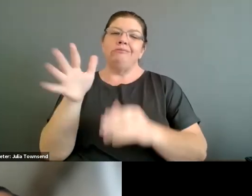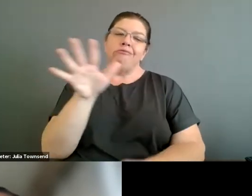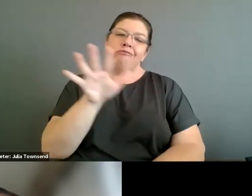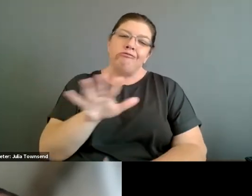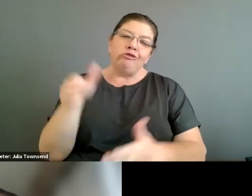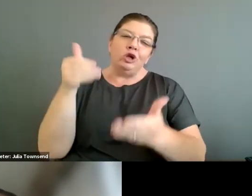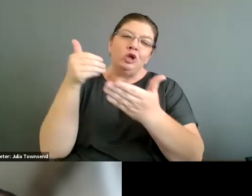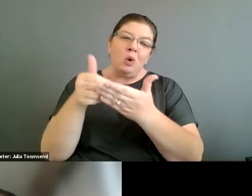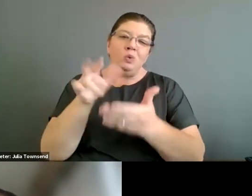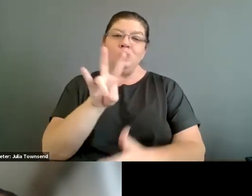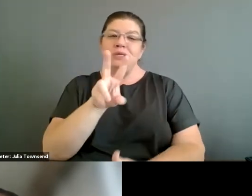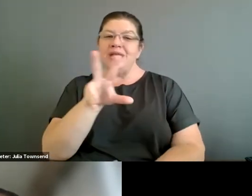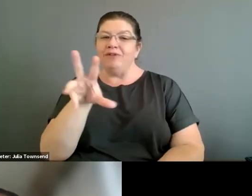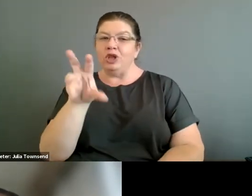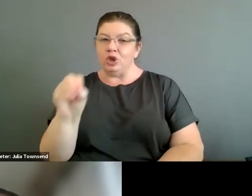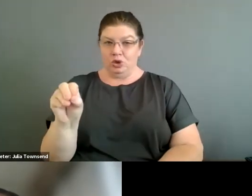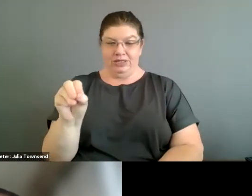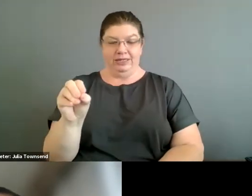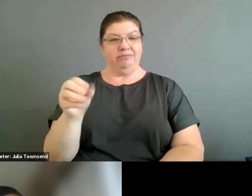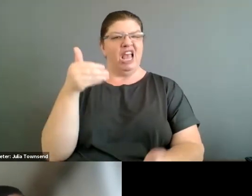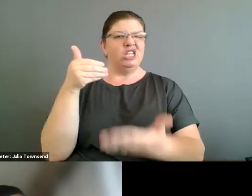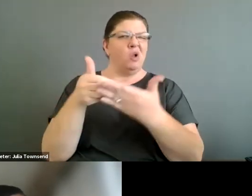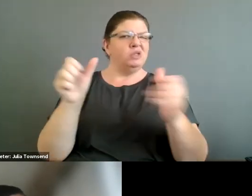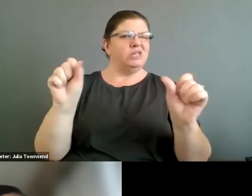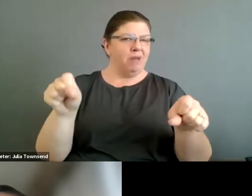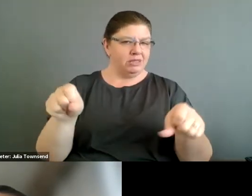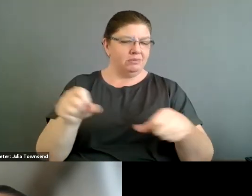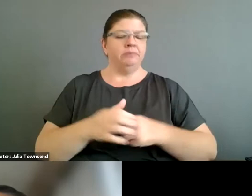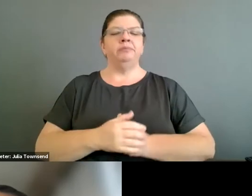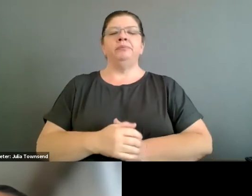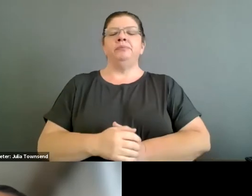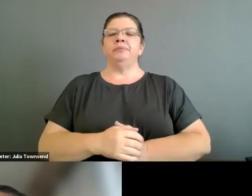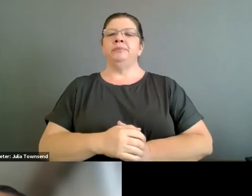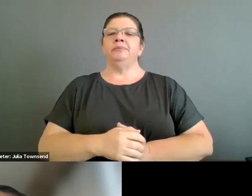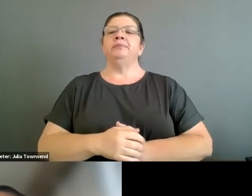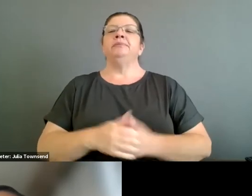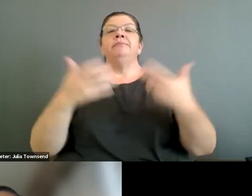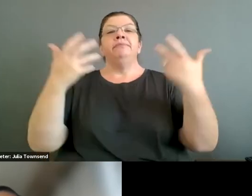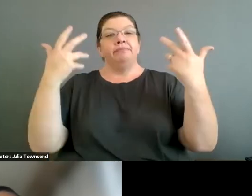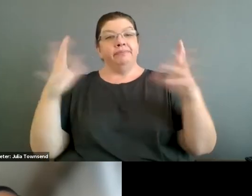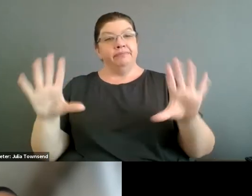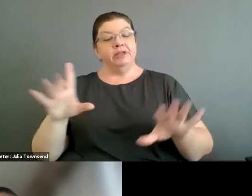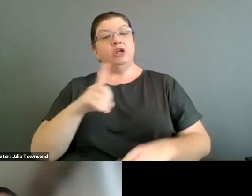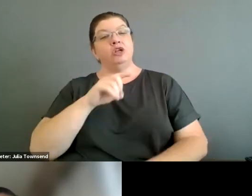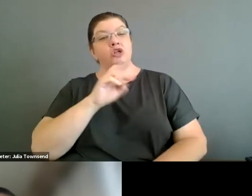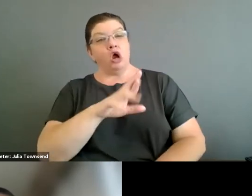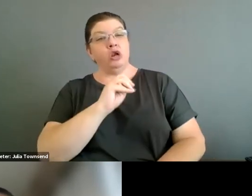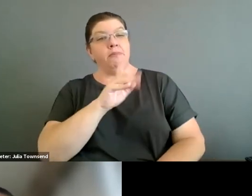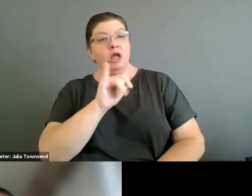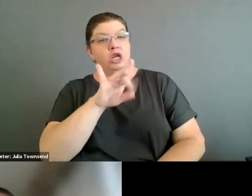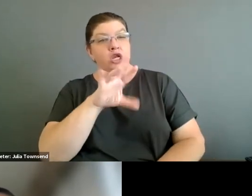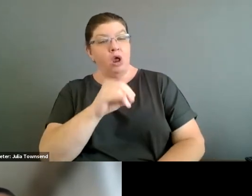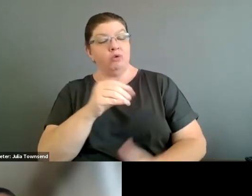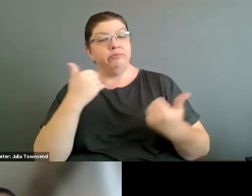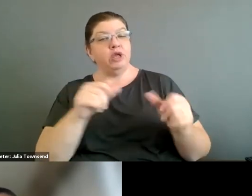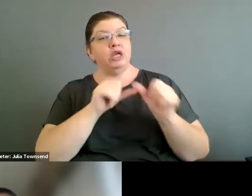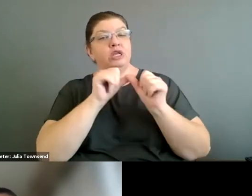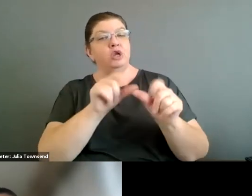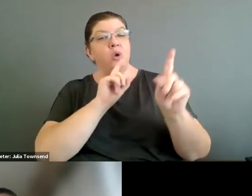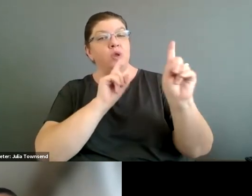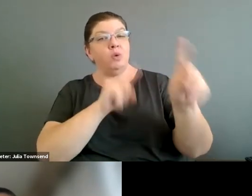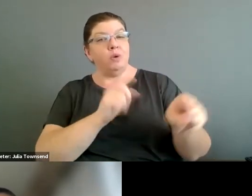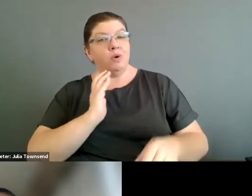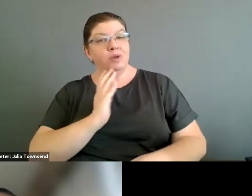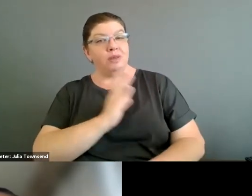to 7:30 p.m. as reasonable. And so, Dr. Maldonado, will you continue with your report to the